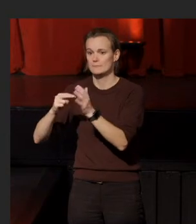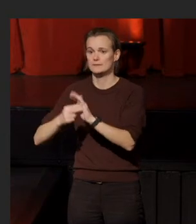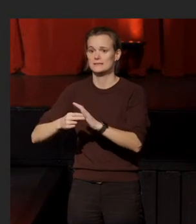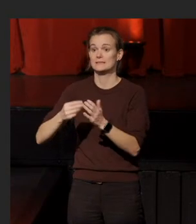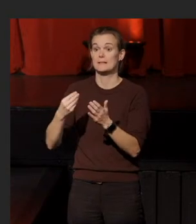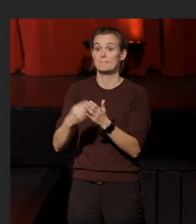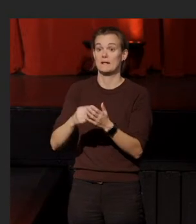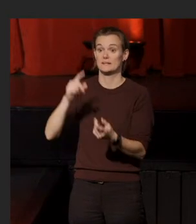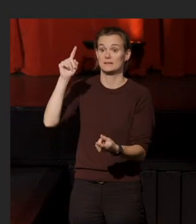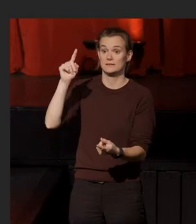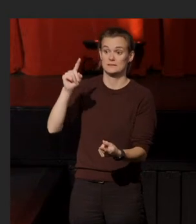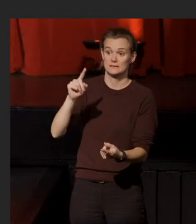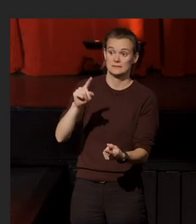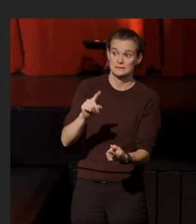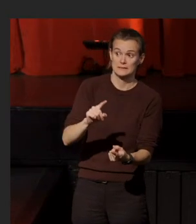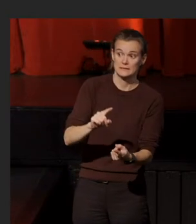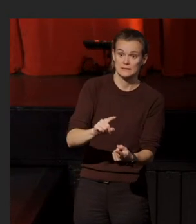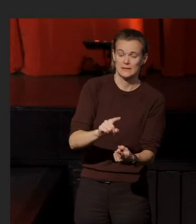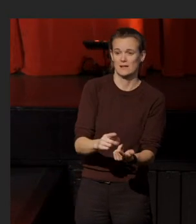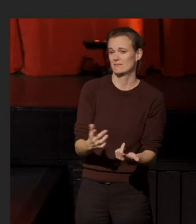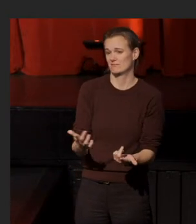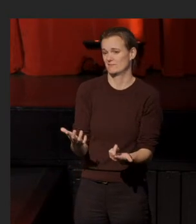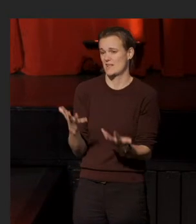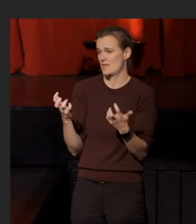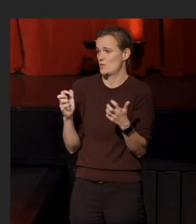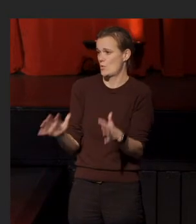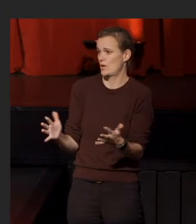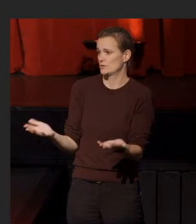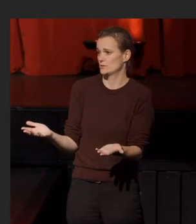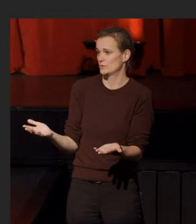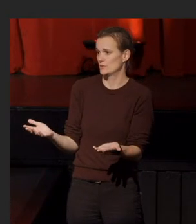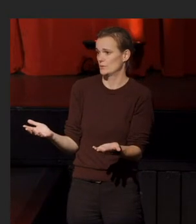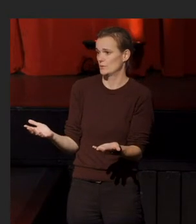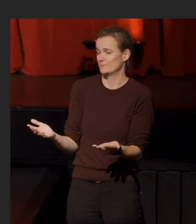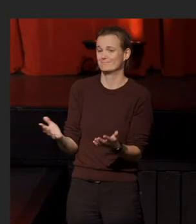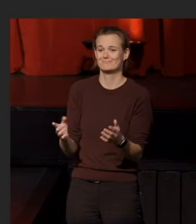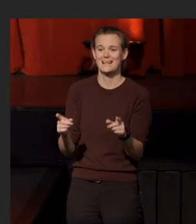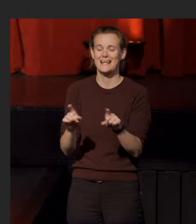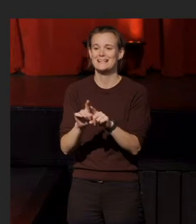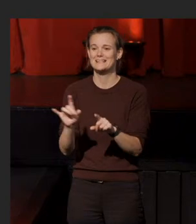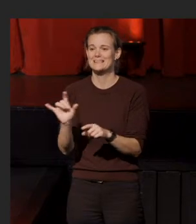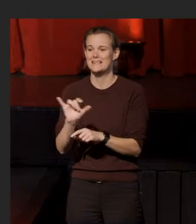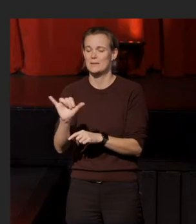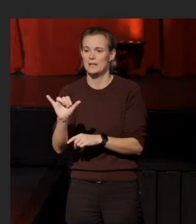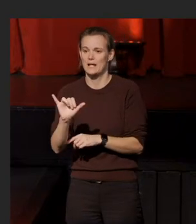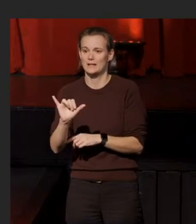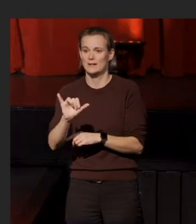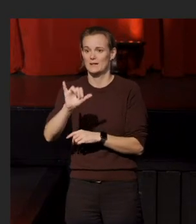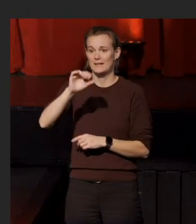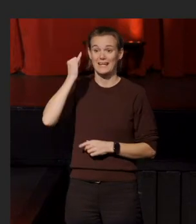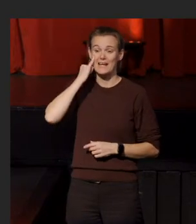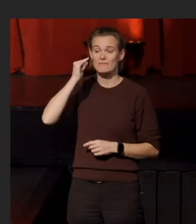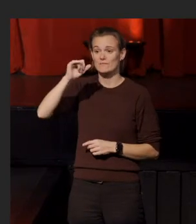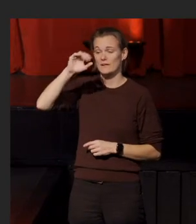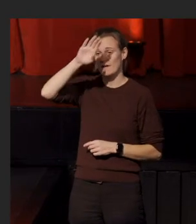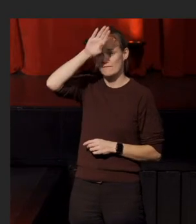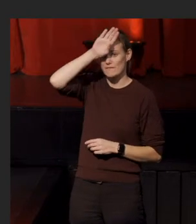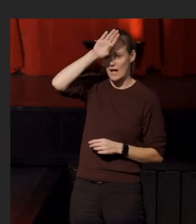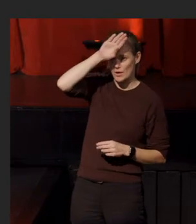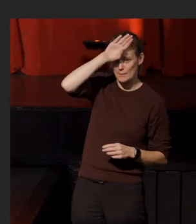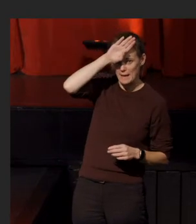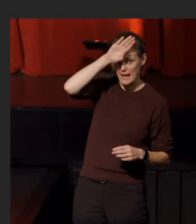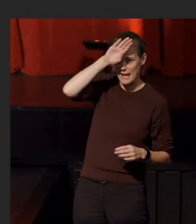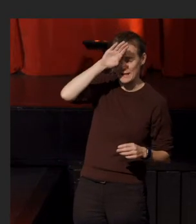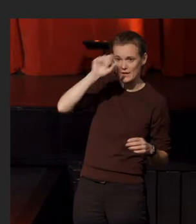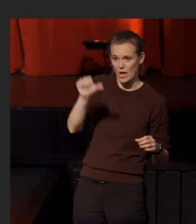kind of temper that tendency, it's like having the arsonist as also the fire service, right? So I